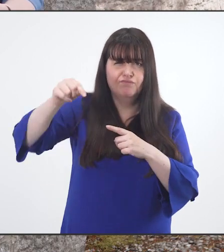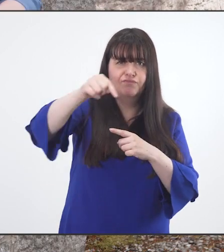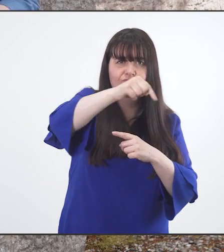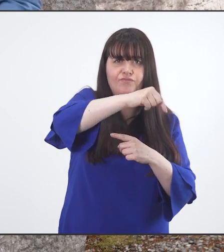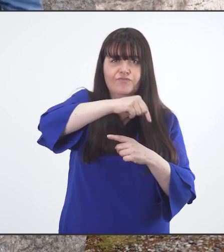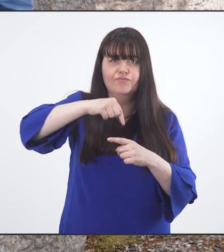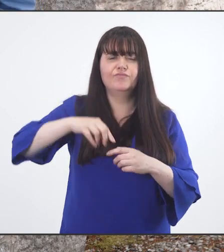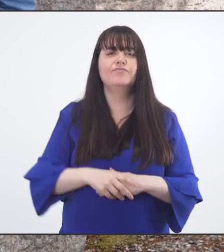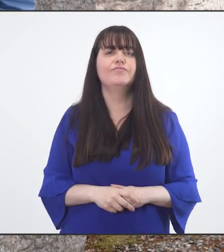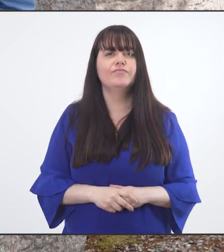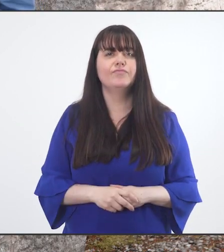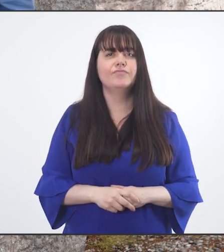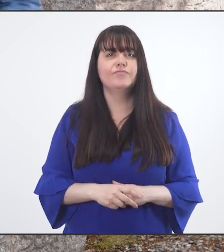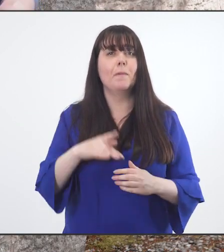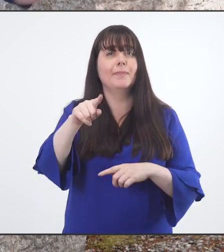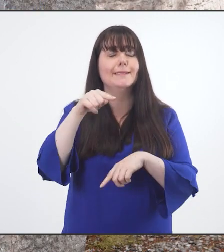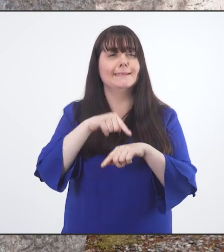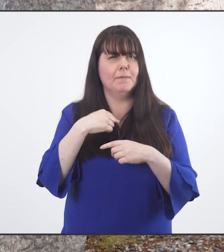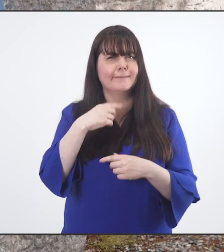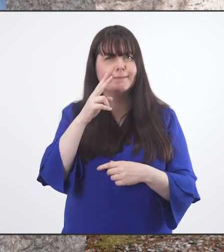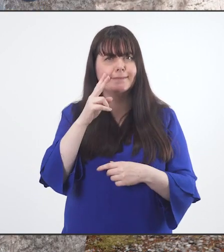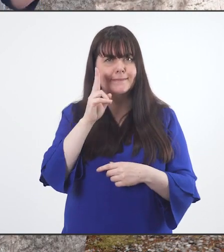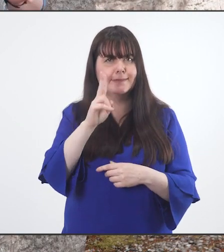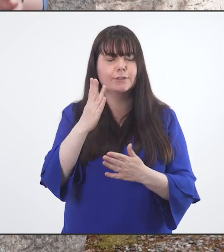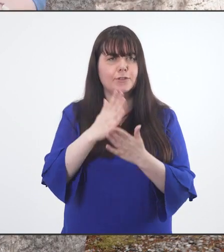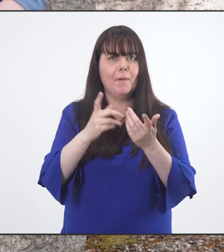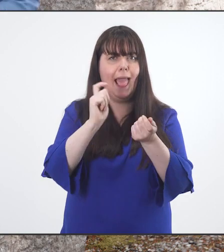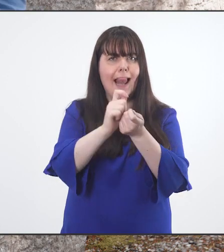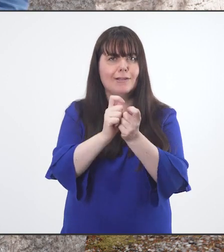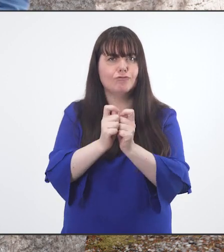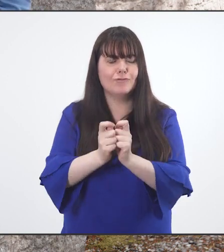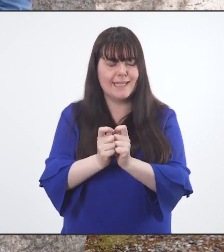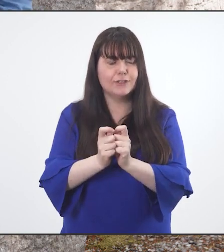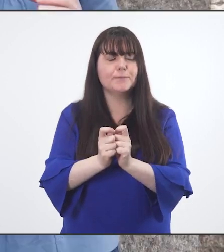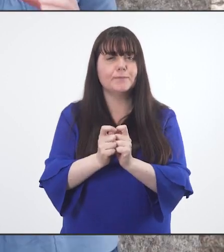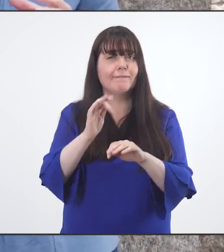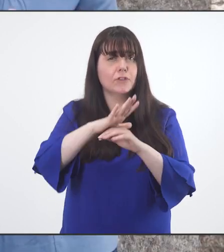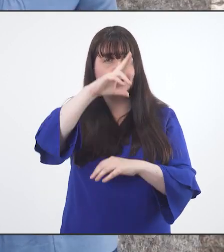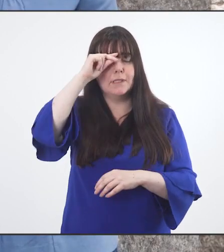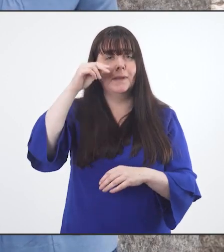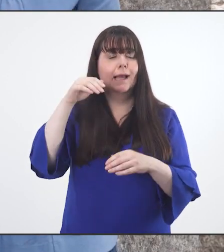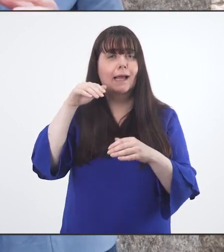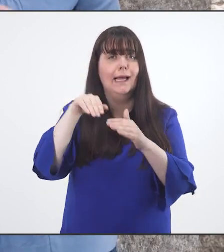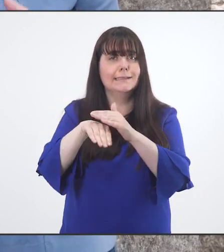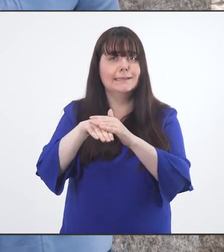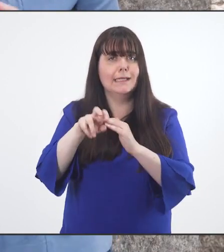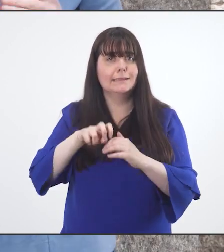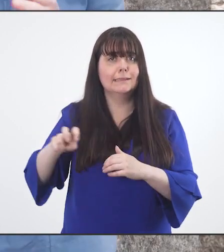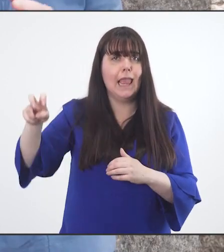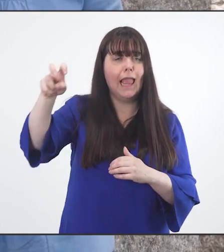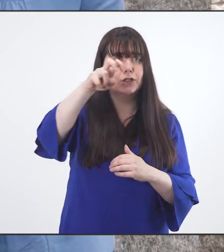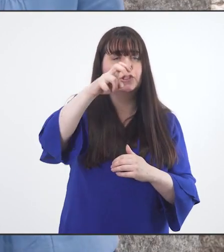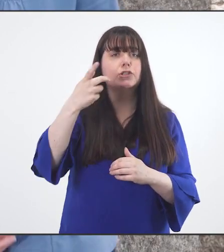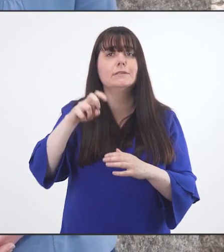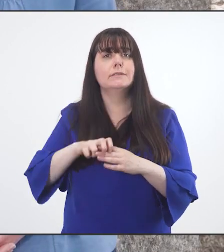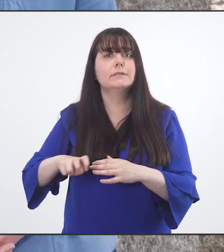a castle, and the oratory and other parts that have these gun ports being used defensively. Also,